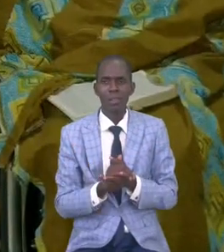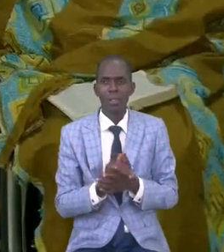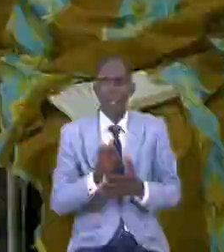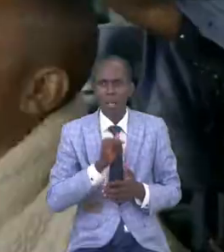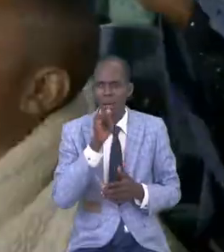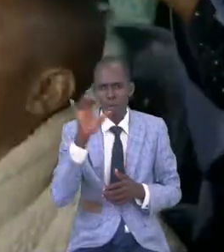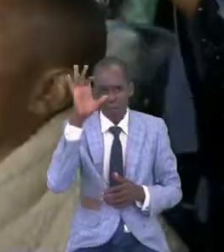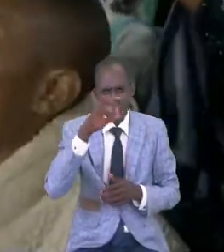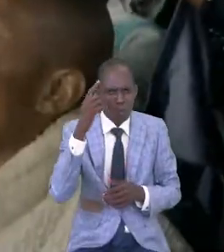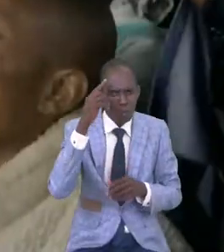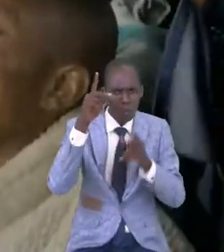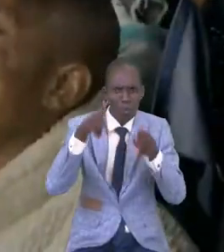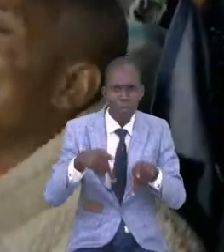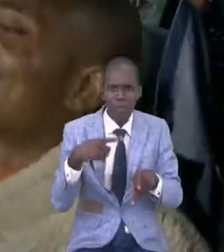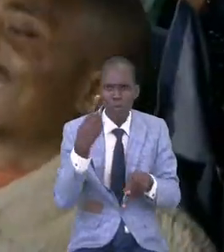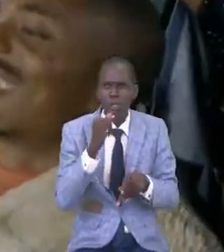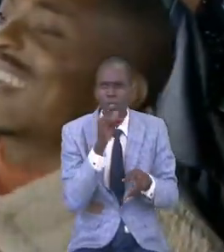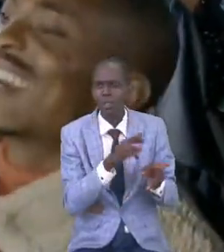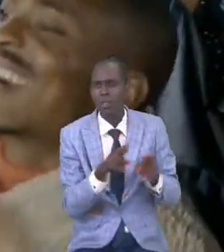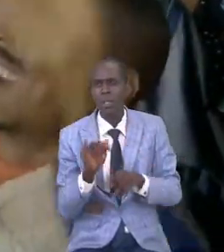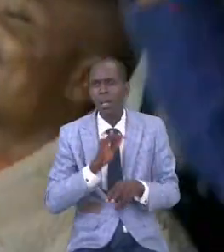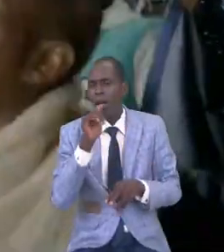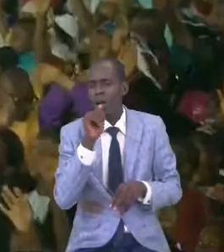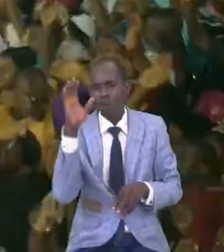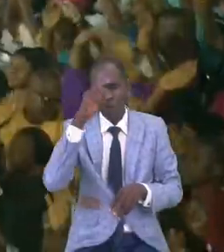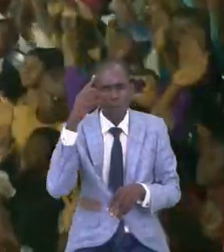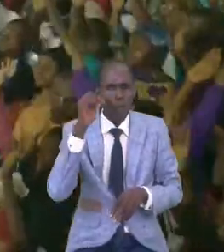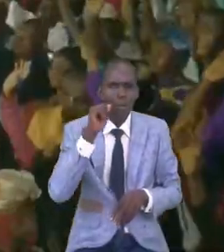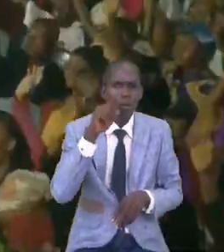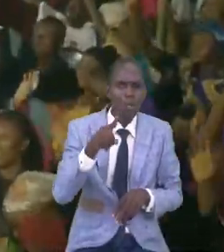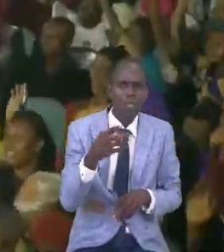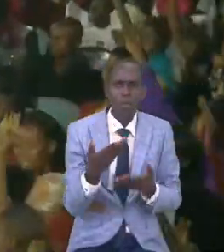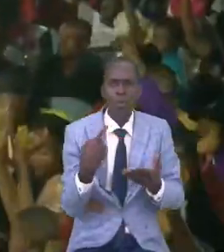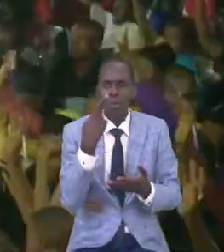him. I'm looking for her there. Are you ready there?